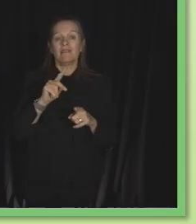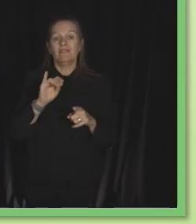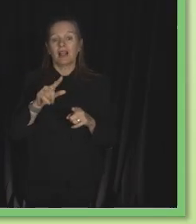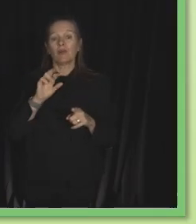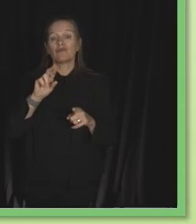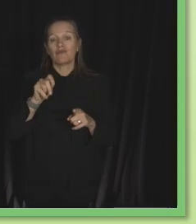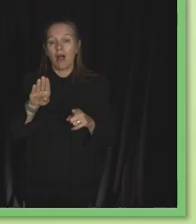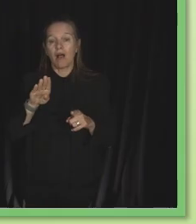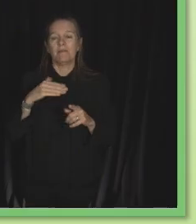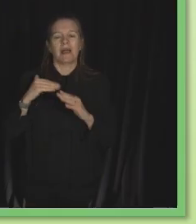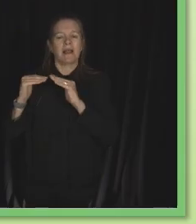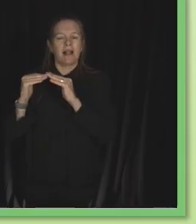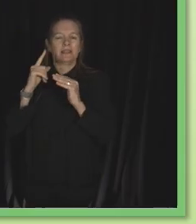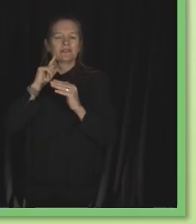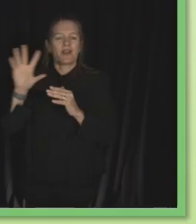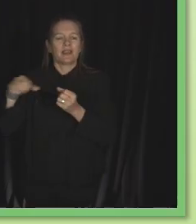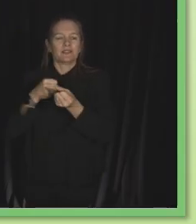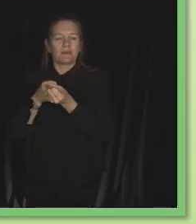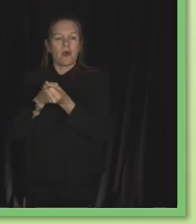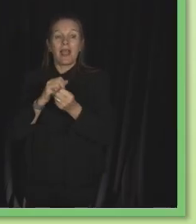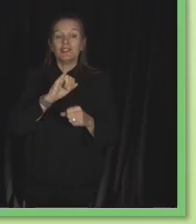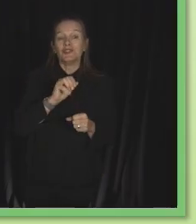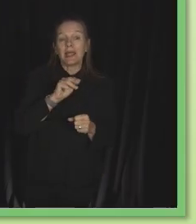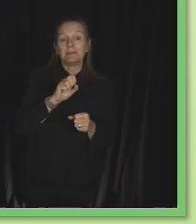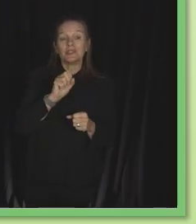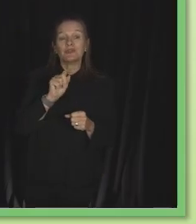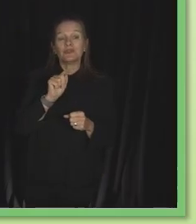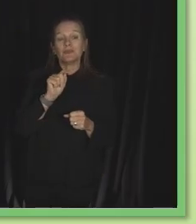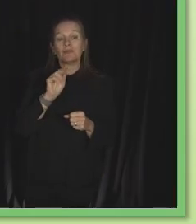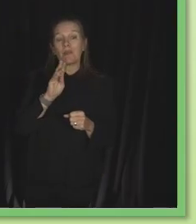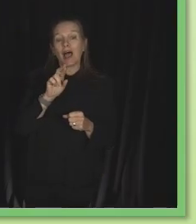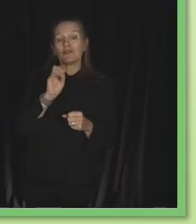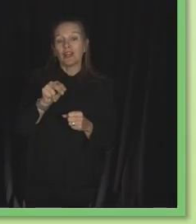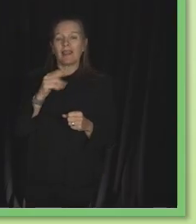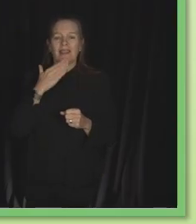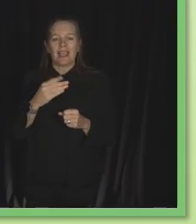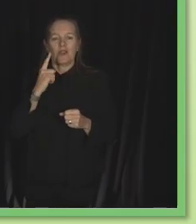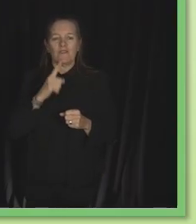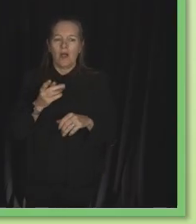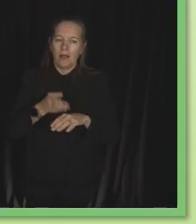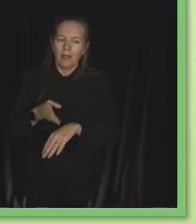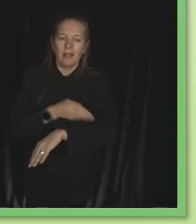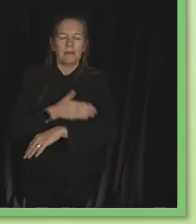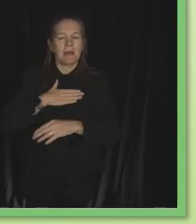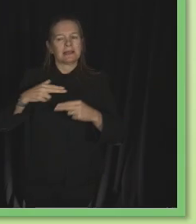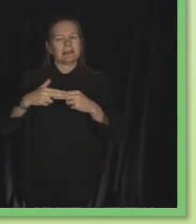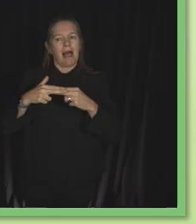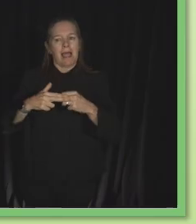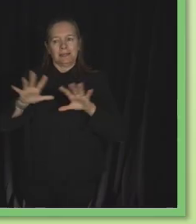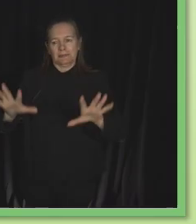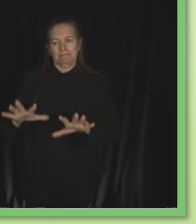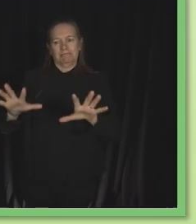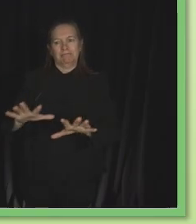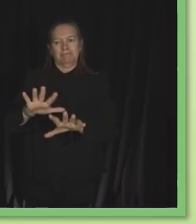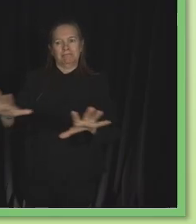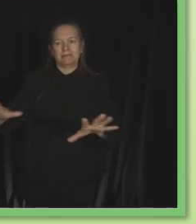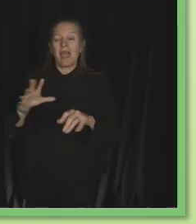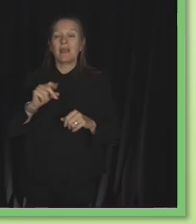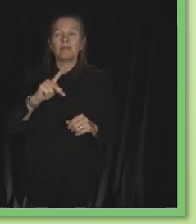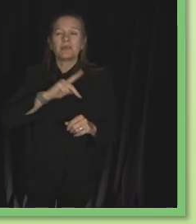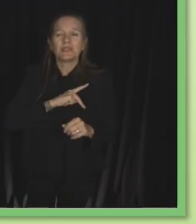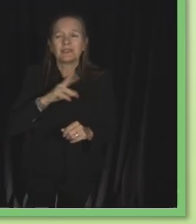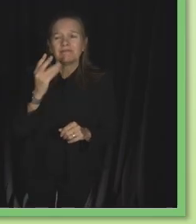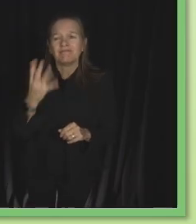thank you for helping us make the slides look so much better. And finally, on a personal note, I lost